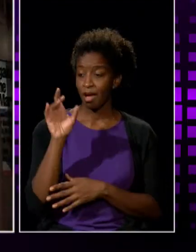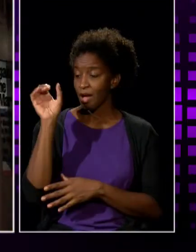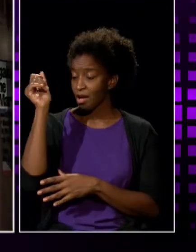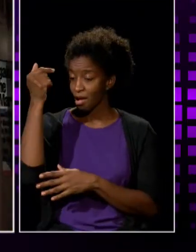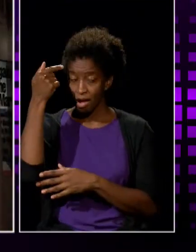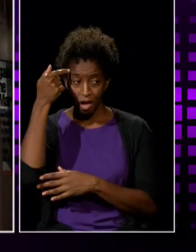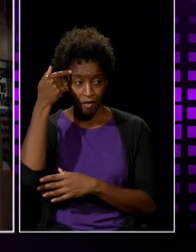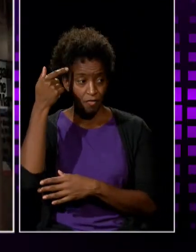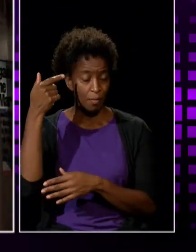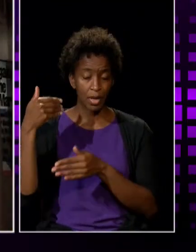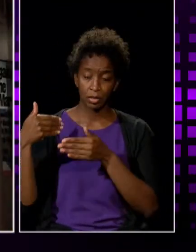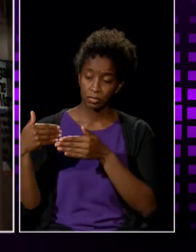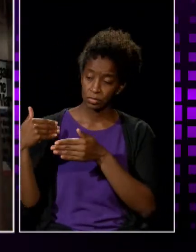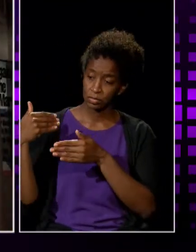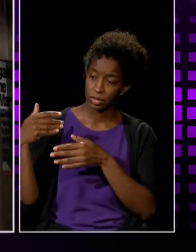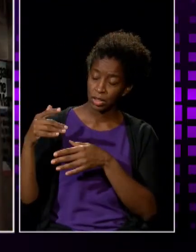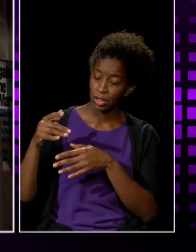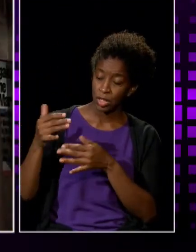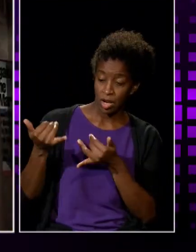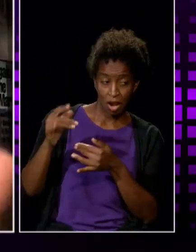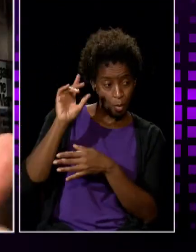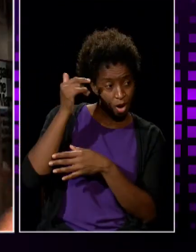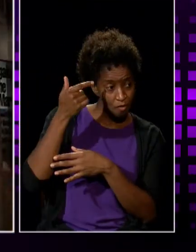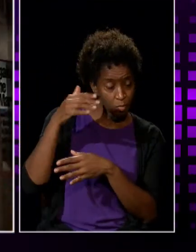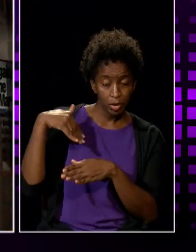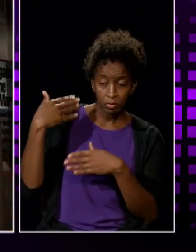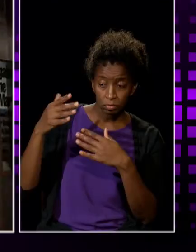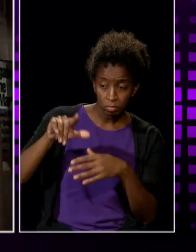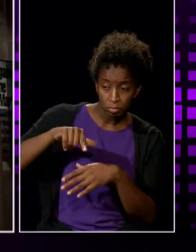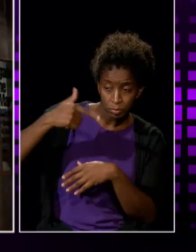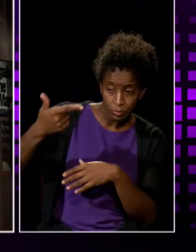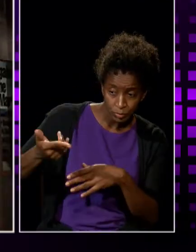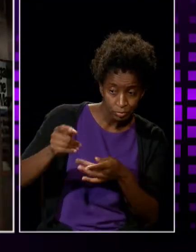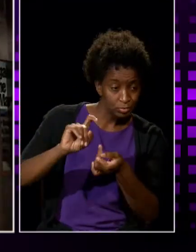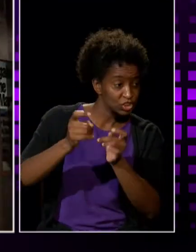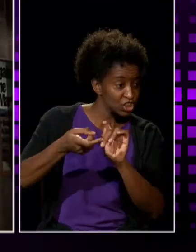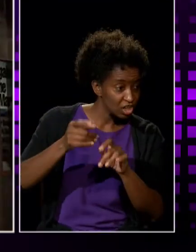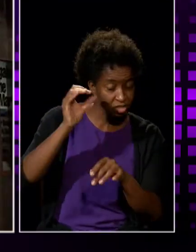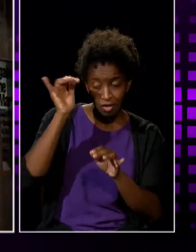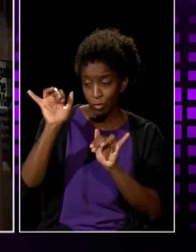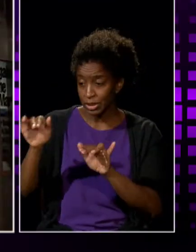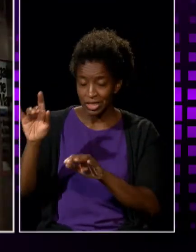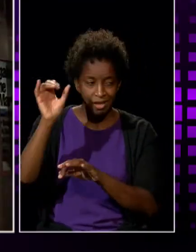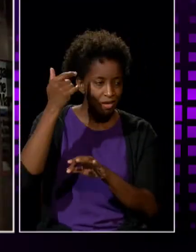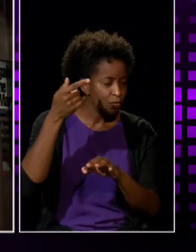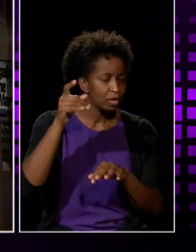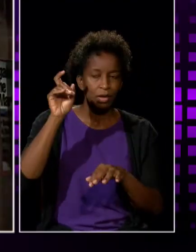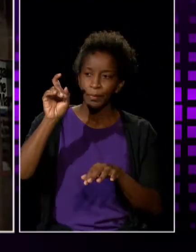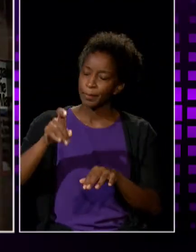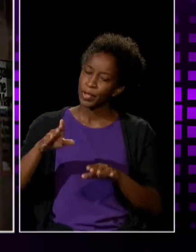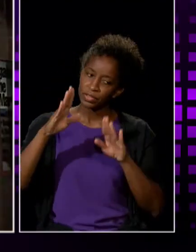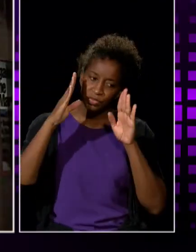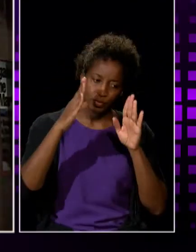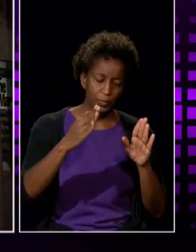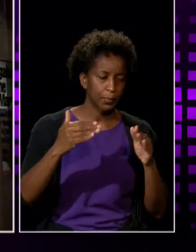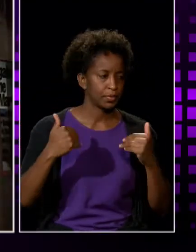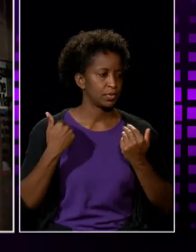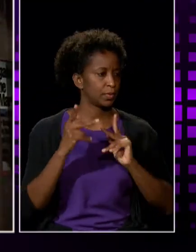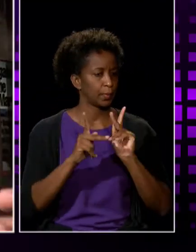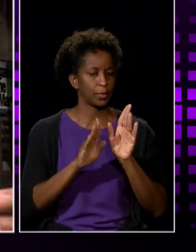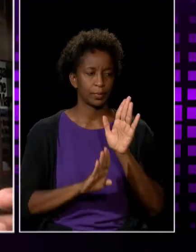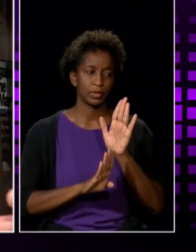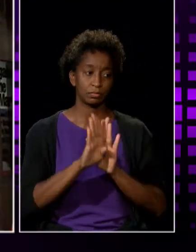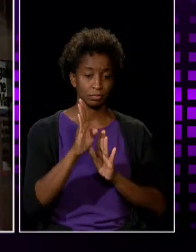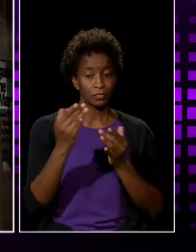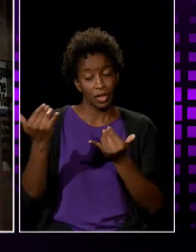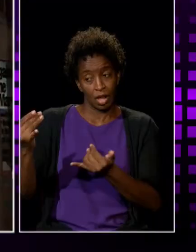and every single person who lives in this country. This government has begun significant work on youth development, and I would